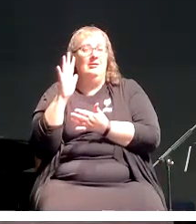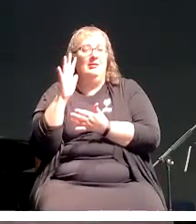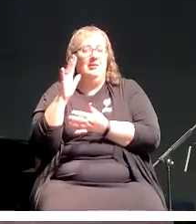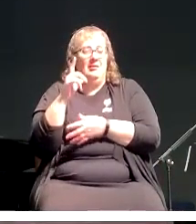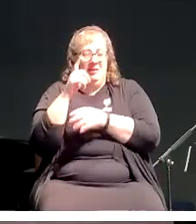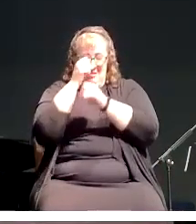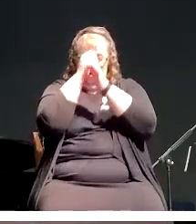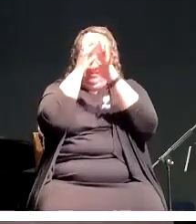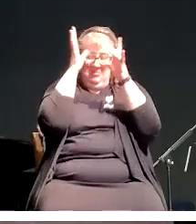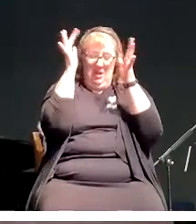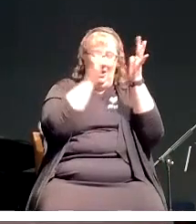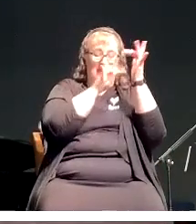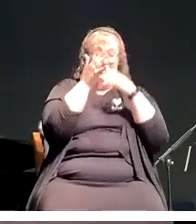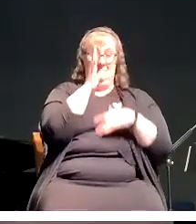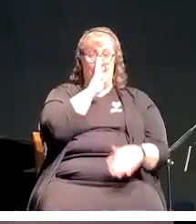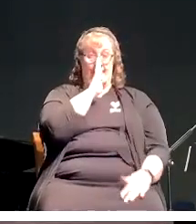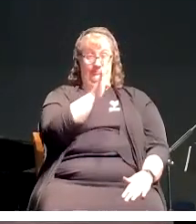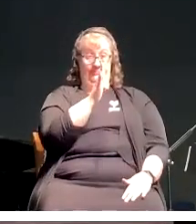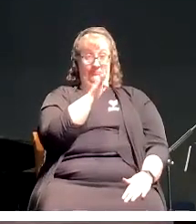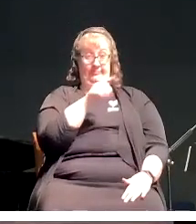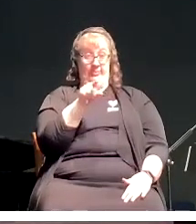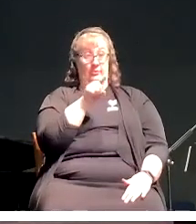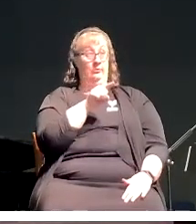Imagine Jesus saying that directly to you.